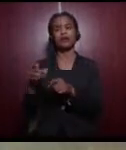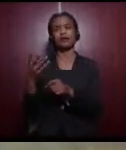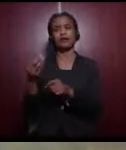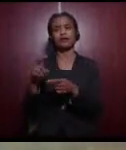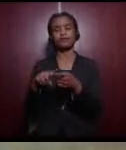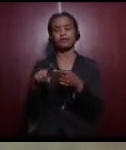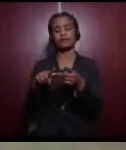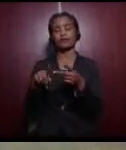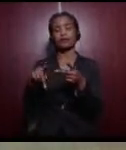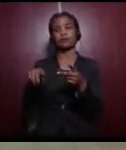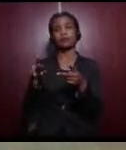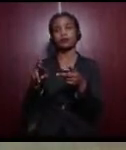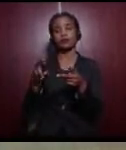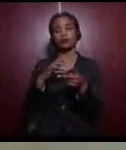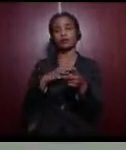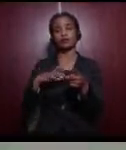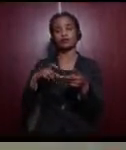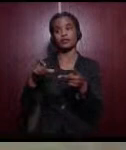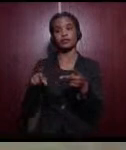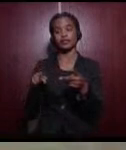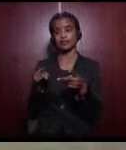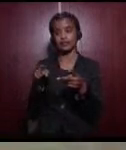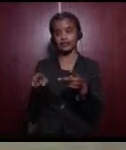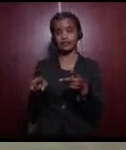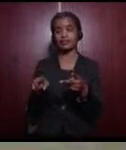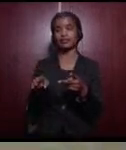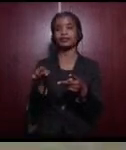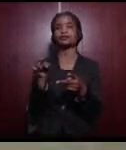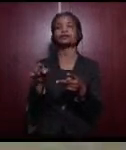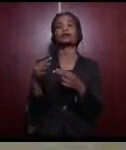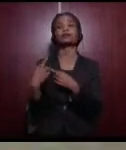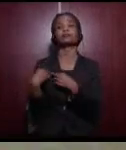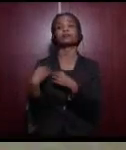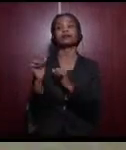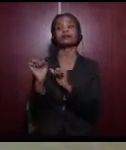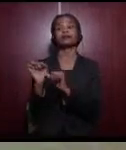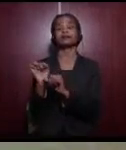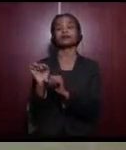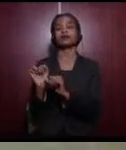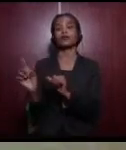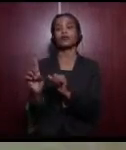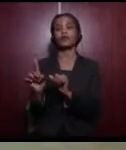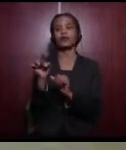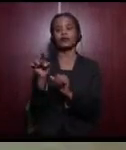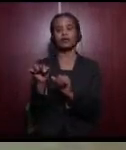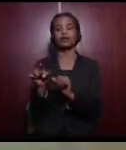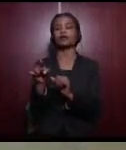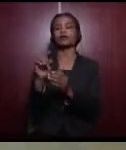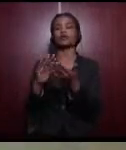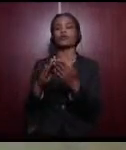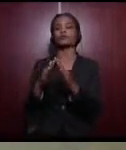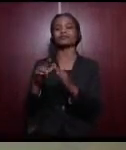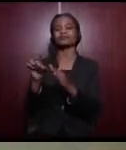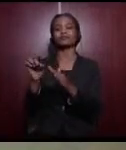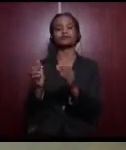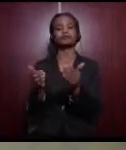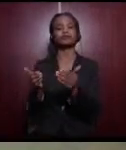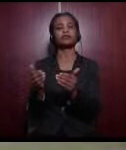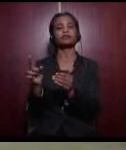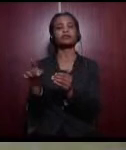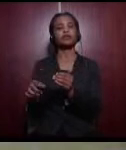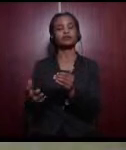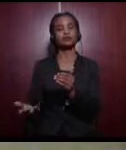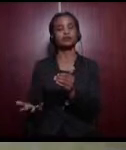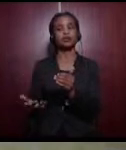councillor. So the ward councillor responsibilities is our the manager that particular ward in Abakayo.